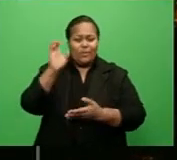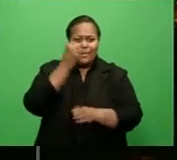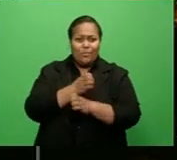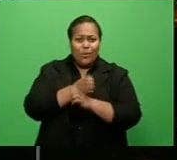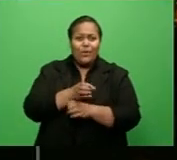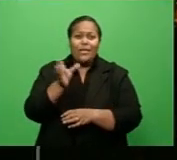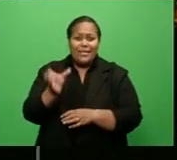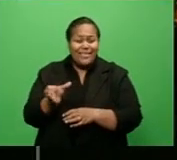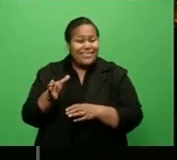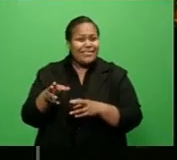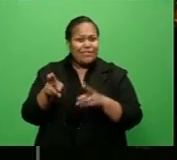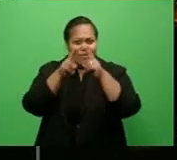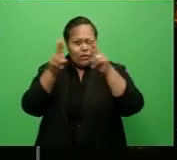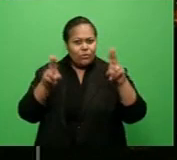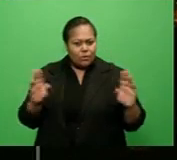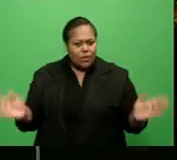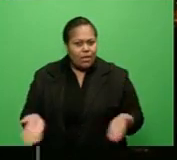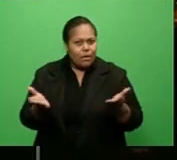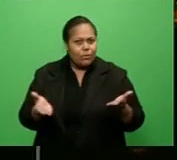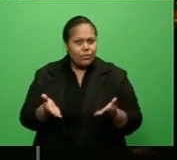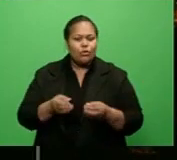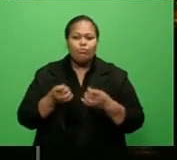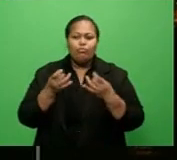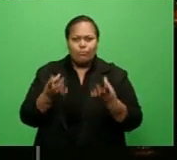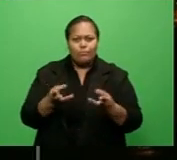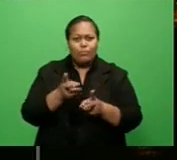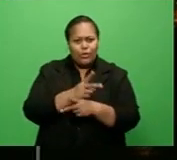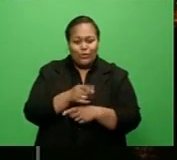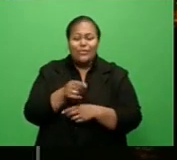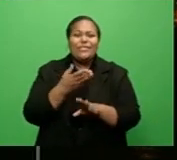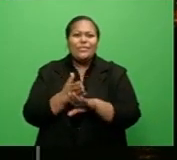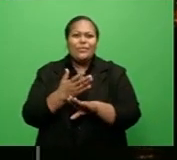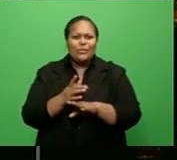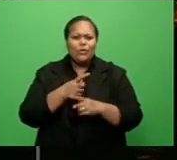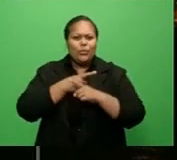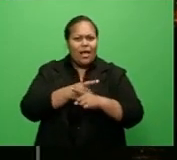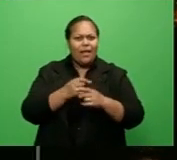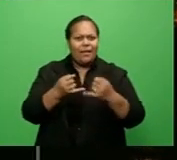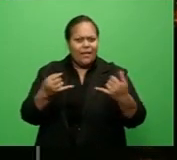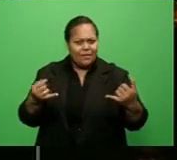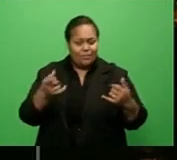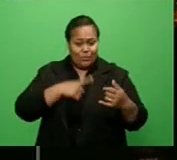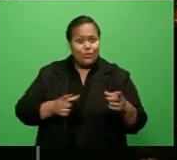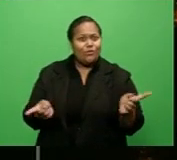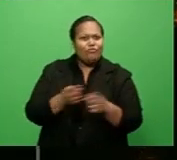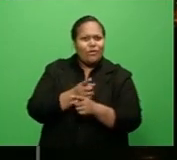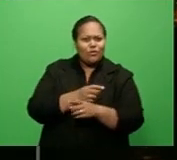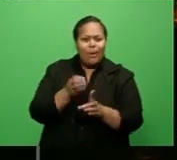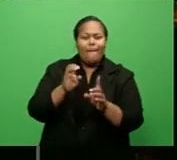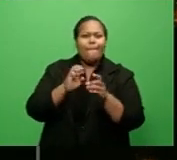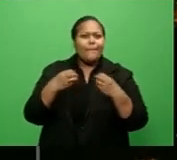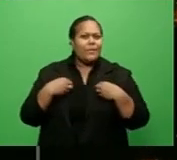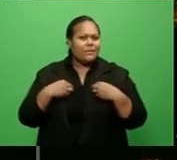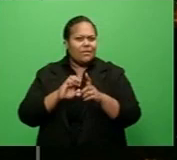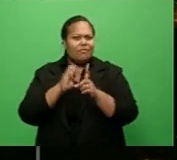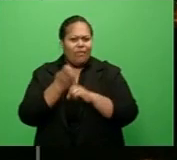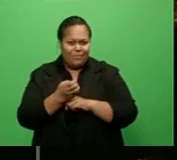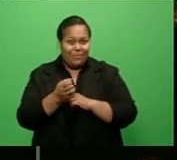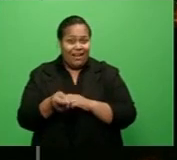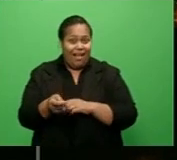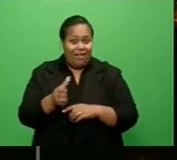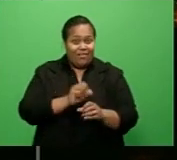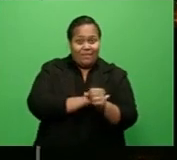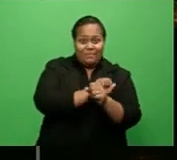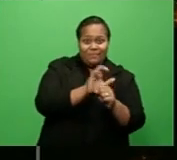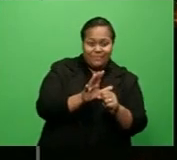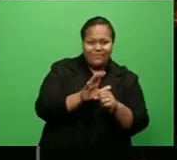is being encouraged to produce a new guideline on safety nets due to a change in business environment following the pandemic. Speaking at the